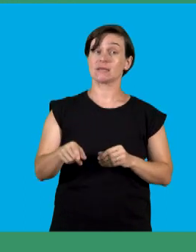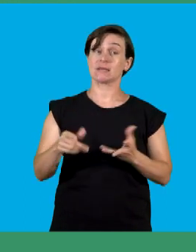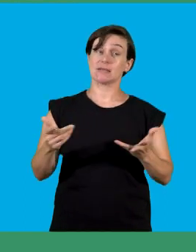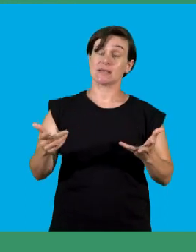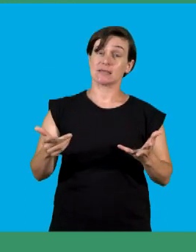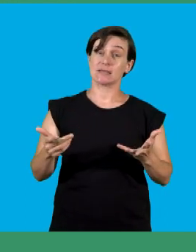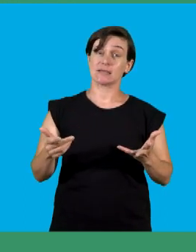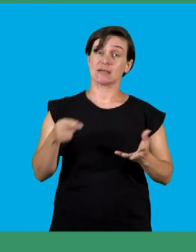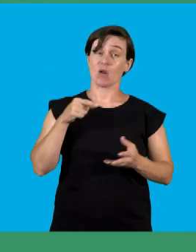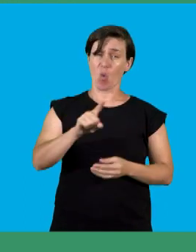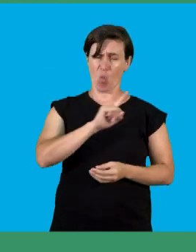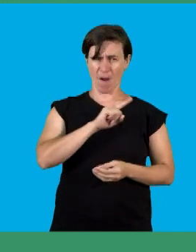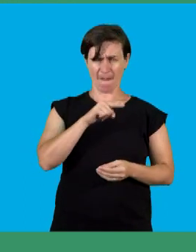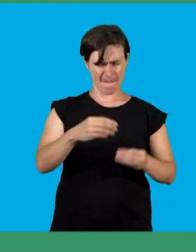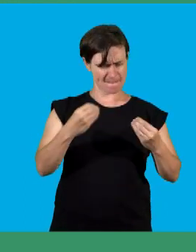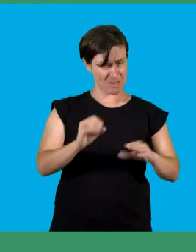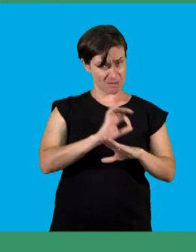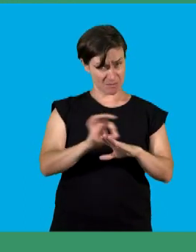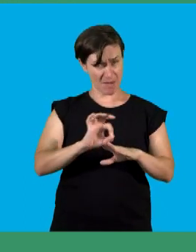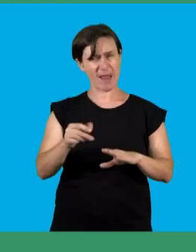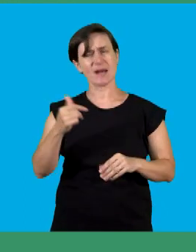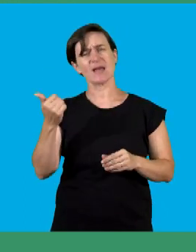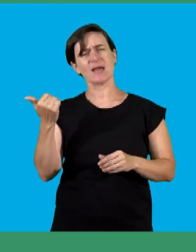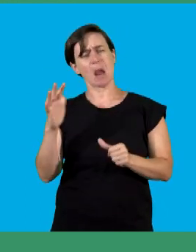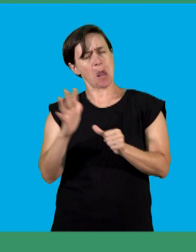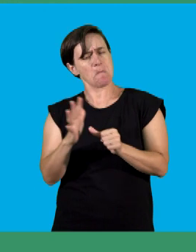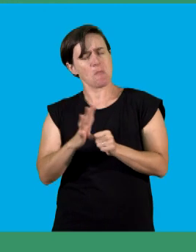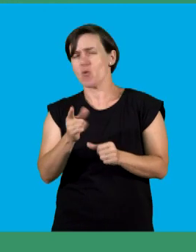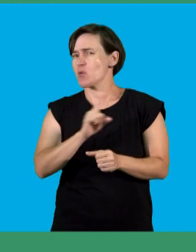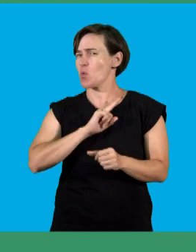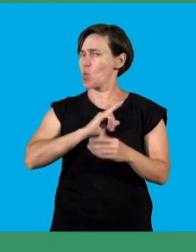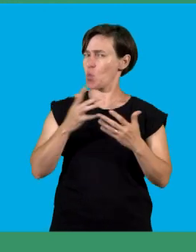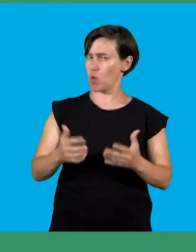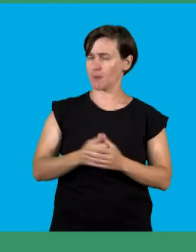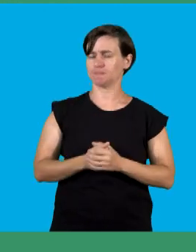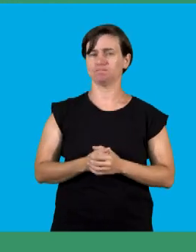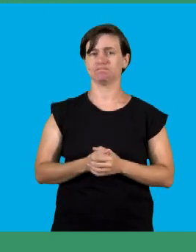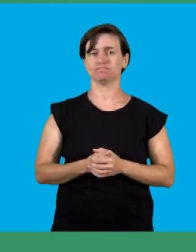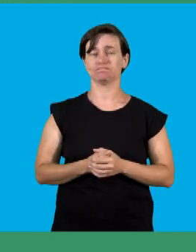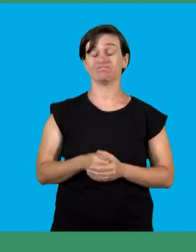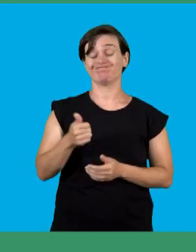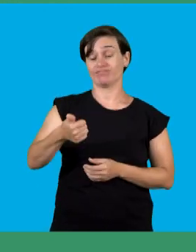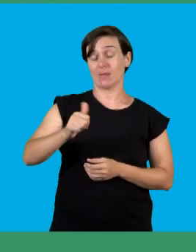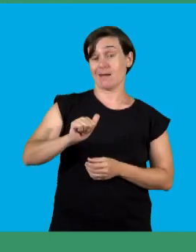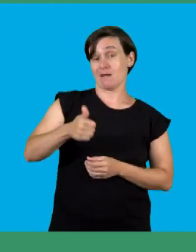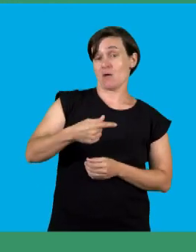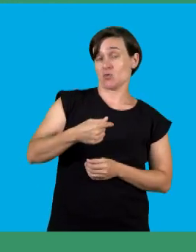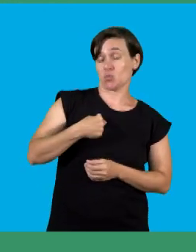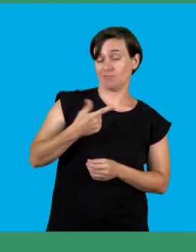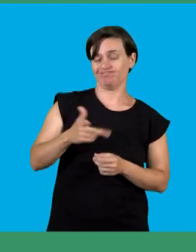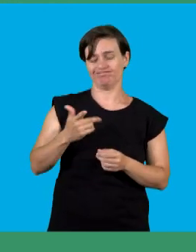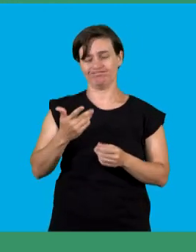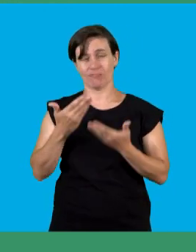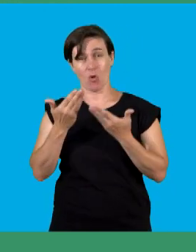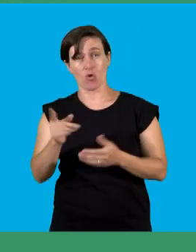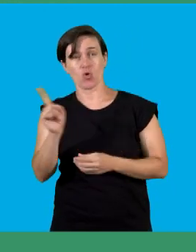we'll be looking at the importance of a business plan. Why is a business plan important? Then we'll be looking at the challenges